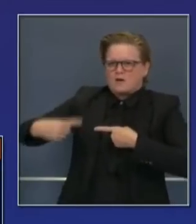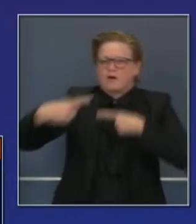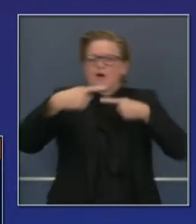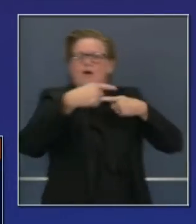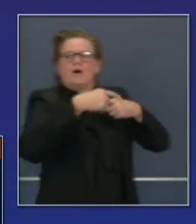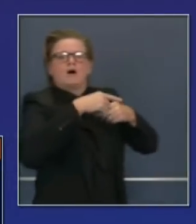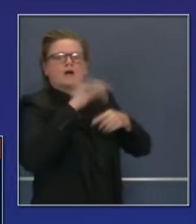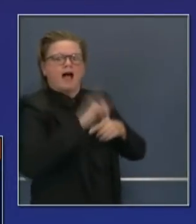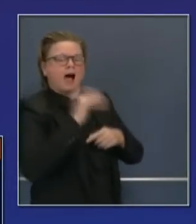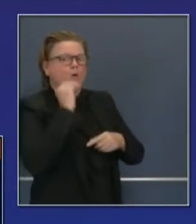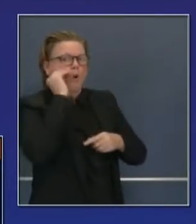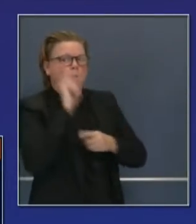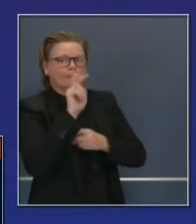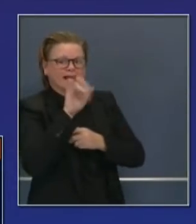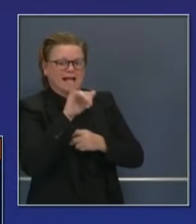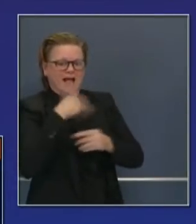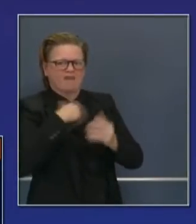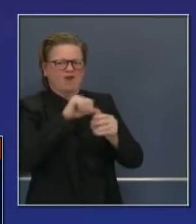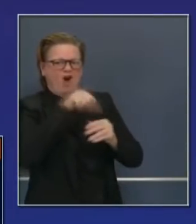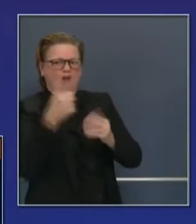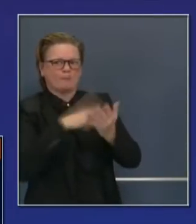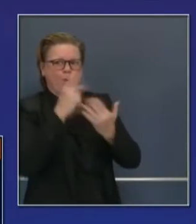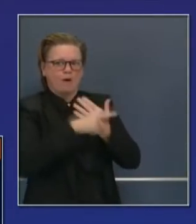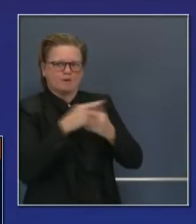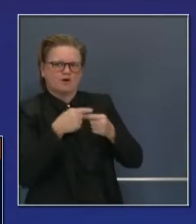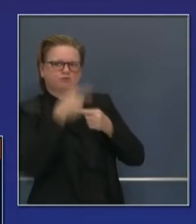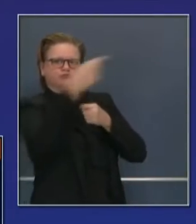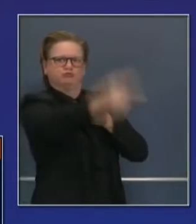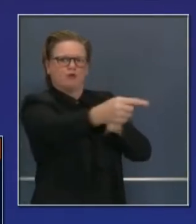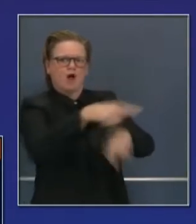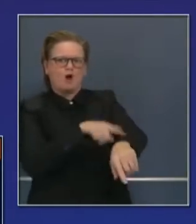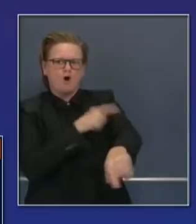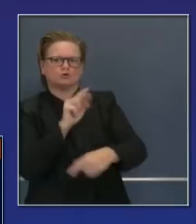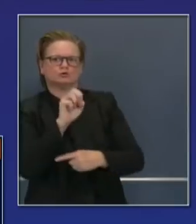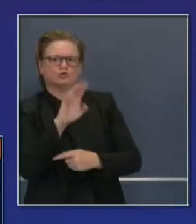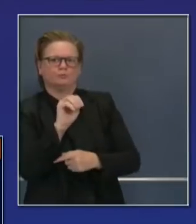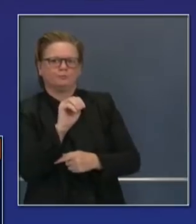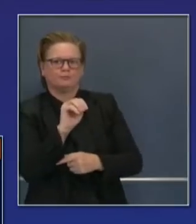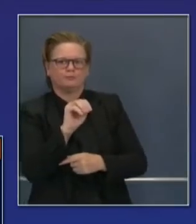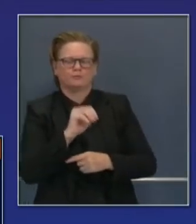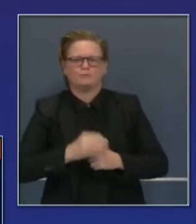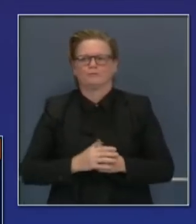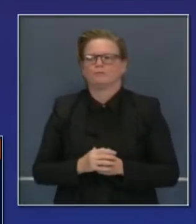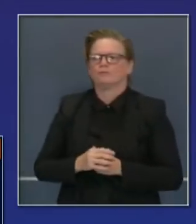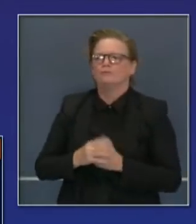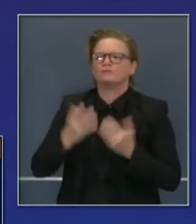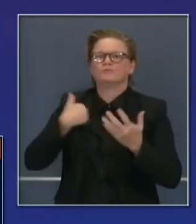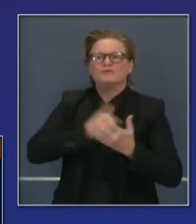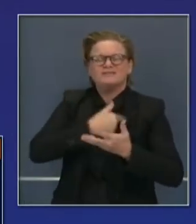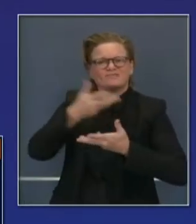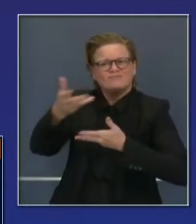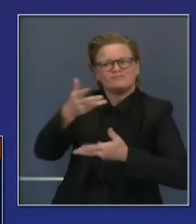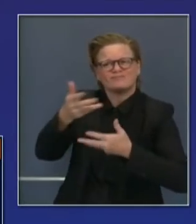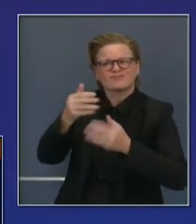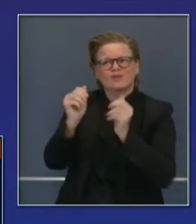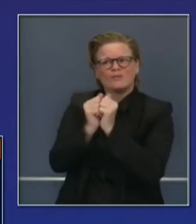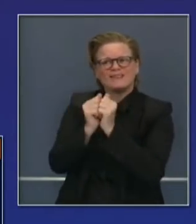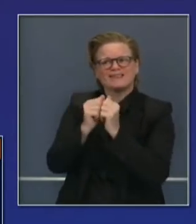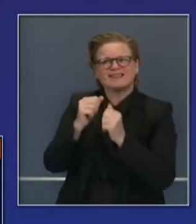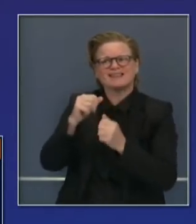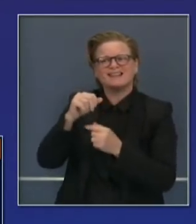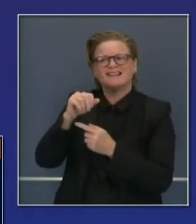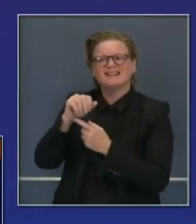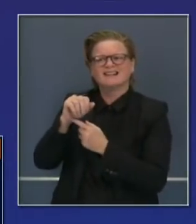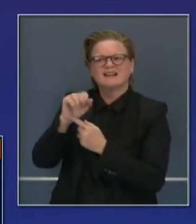working aggressively with the new administration, the Biden administration, to get more clarity so that counties feel more comfortable